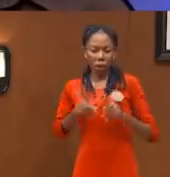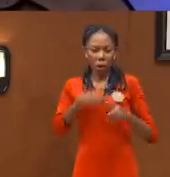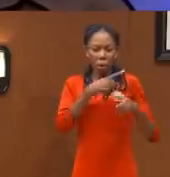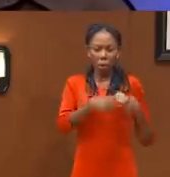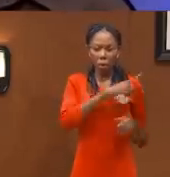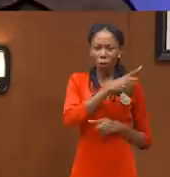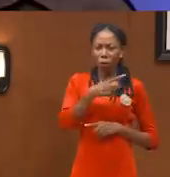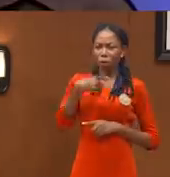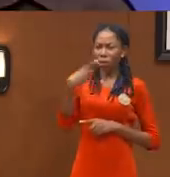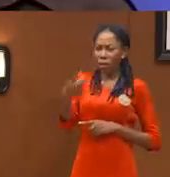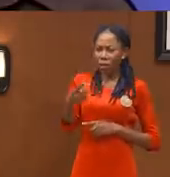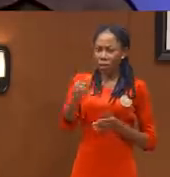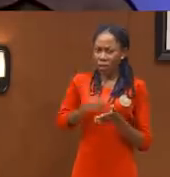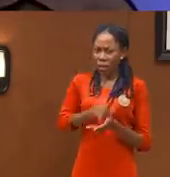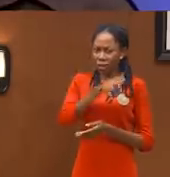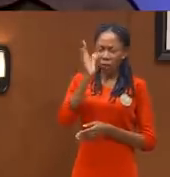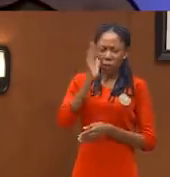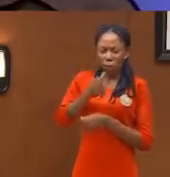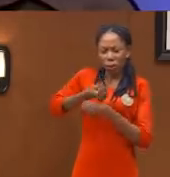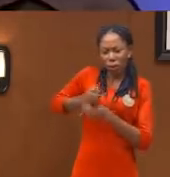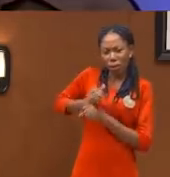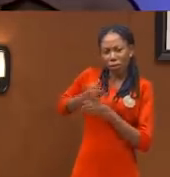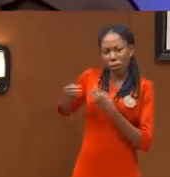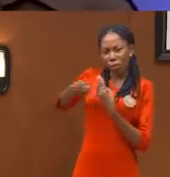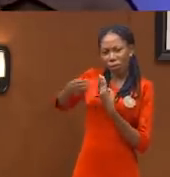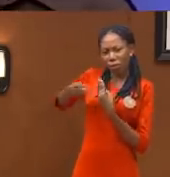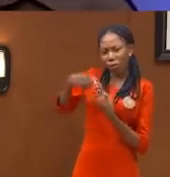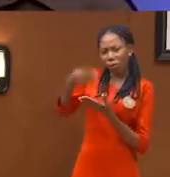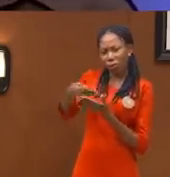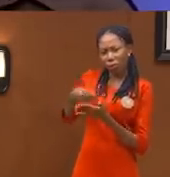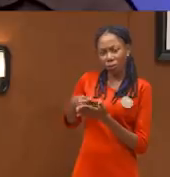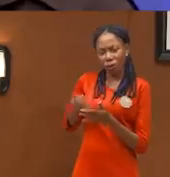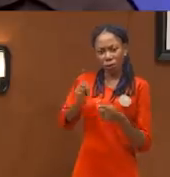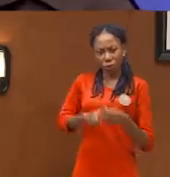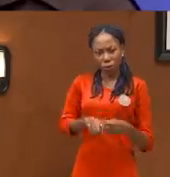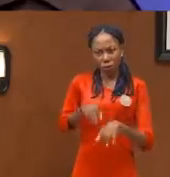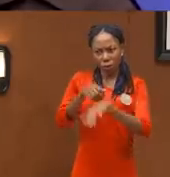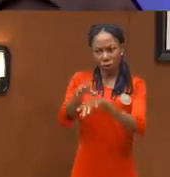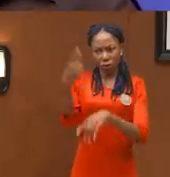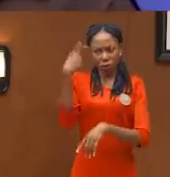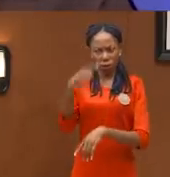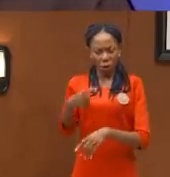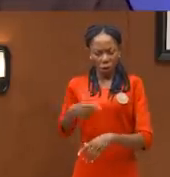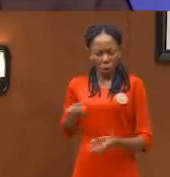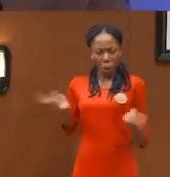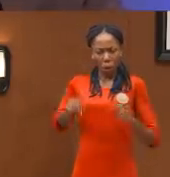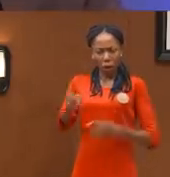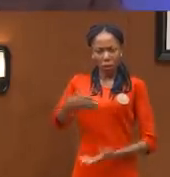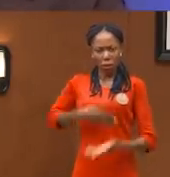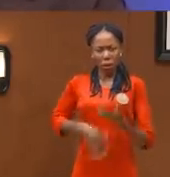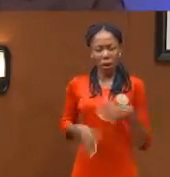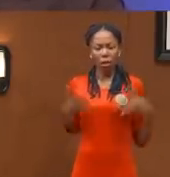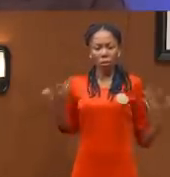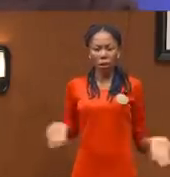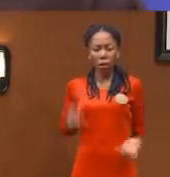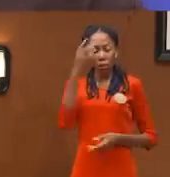you told me you would save up some money at least to send me for the delivery. He said, since he